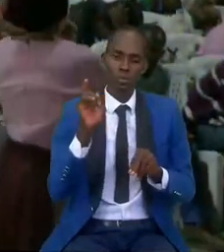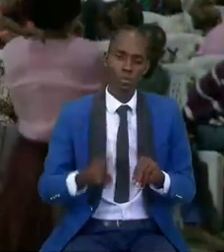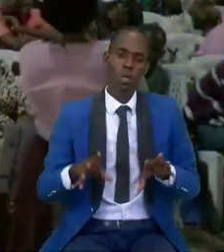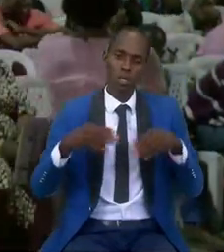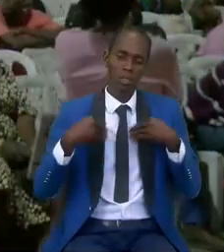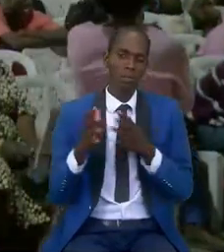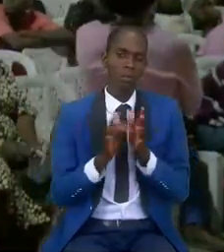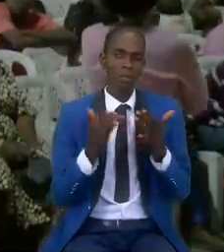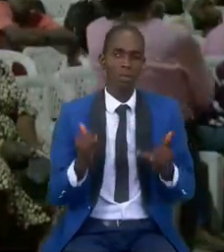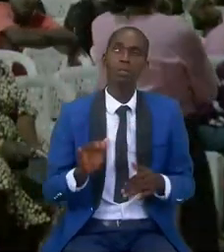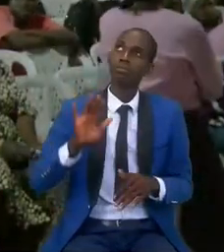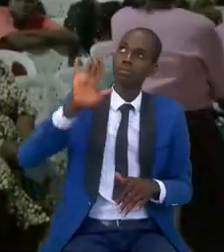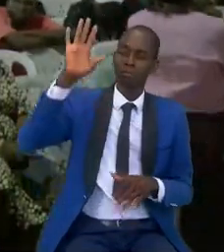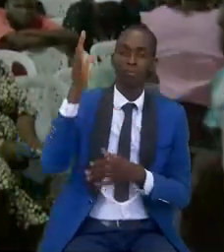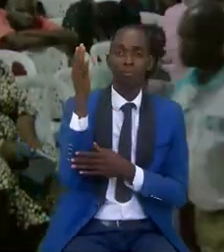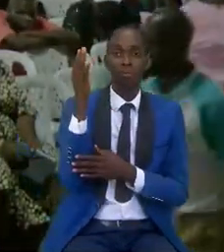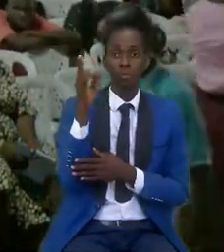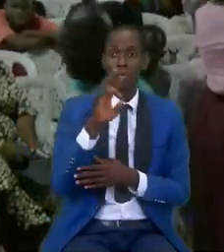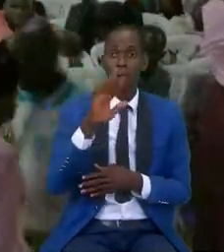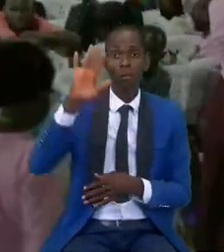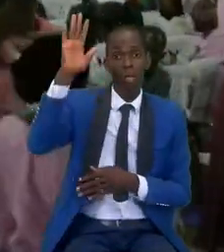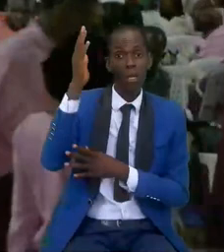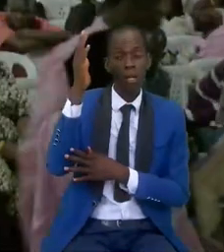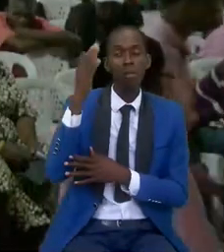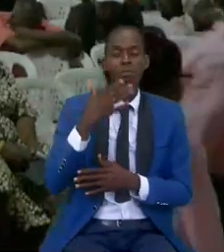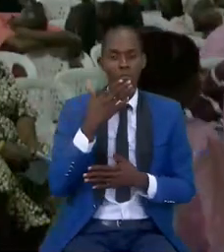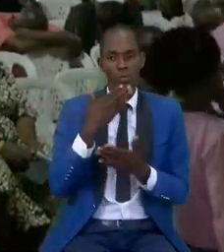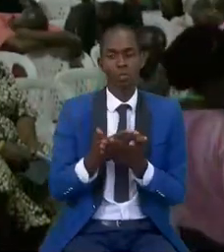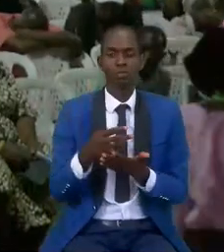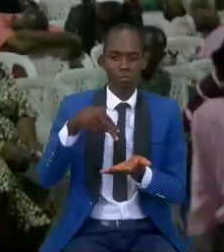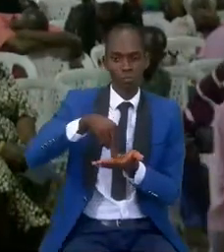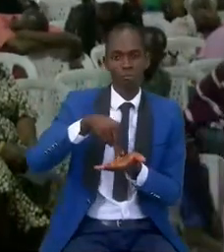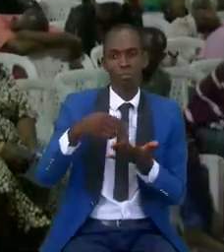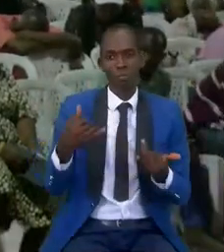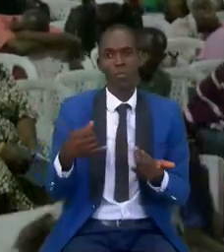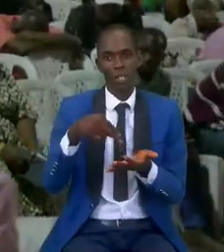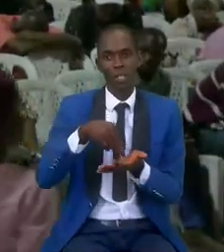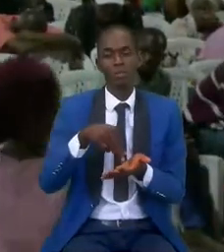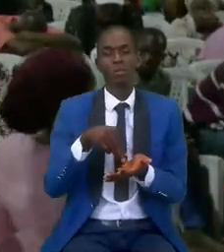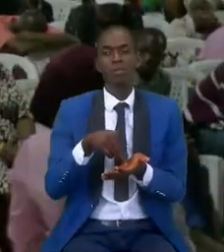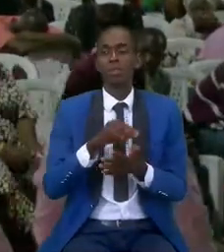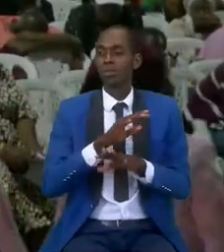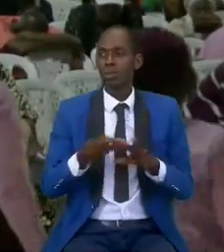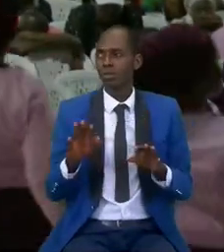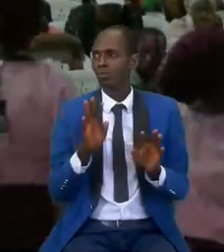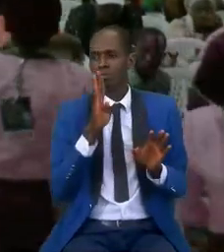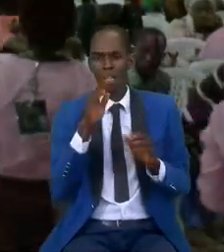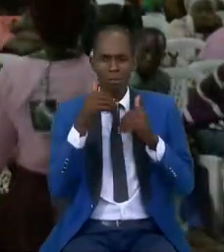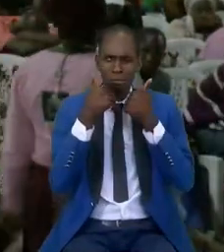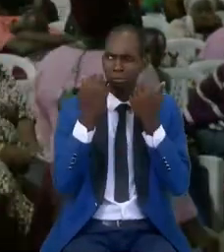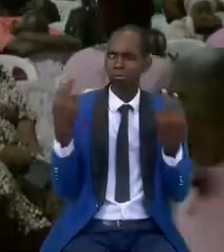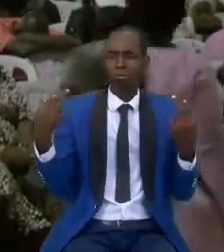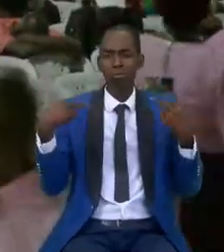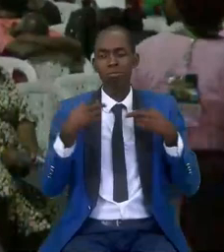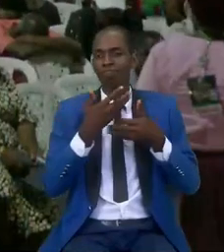the Lord stand up stand up for Jesus you know become soldiers of the Cross and bear his